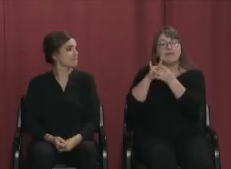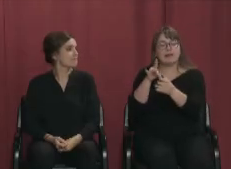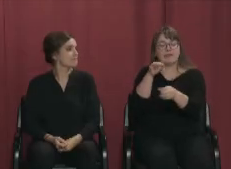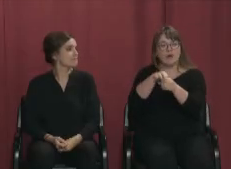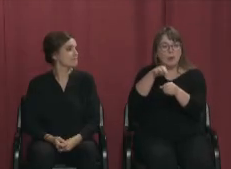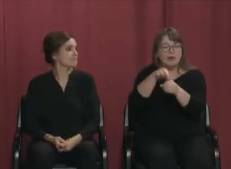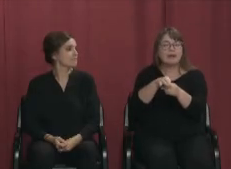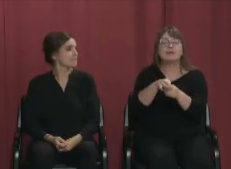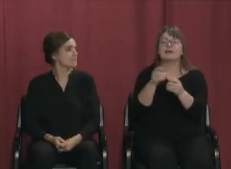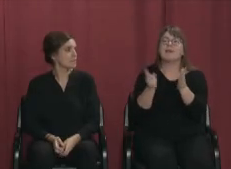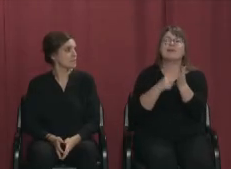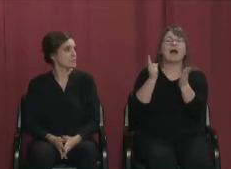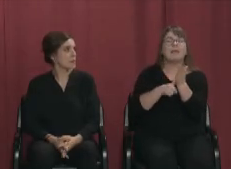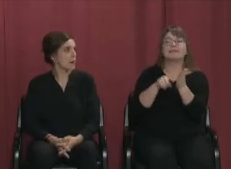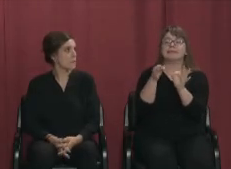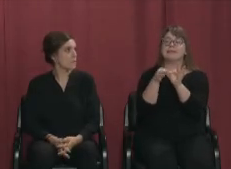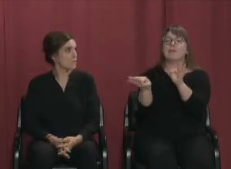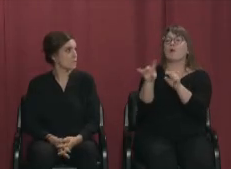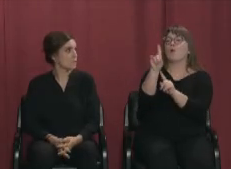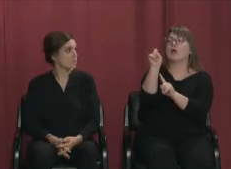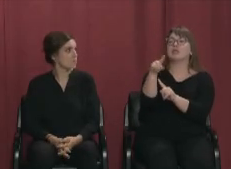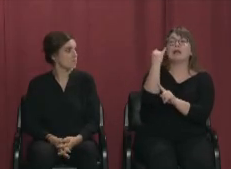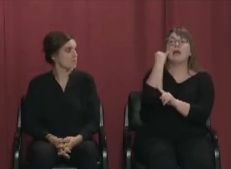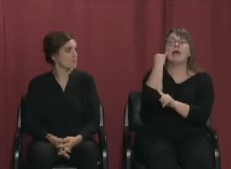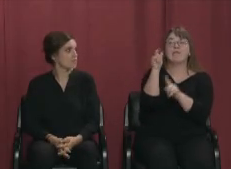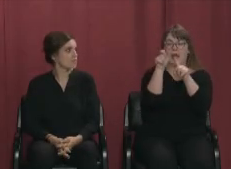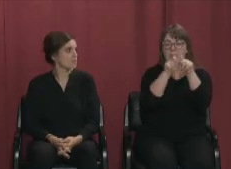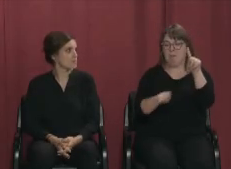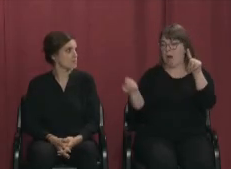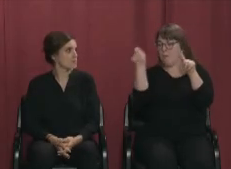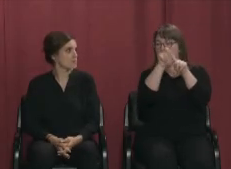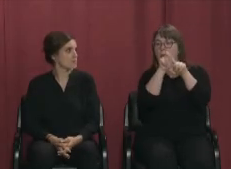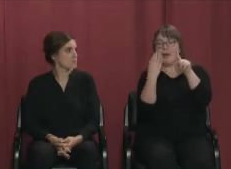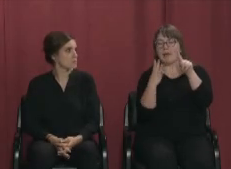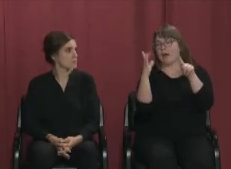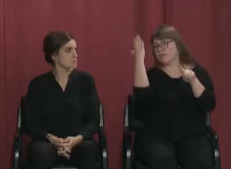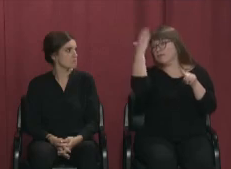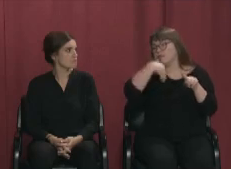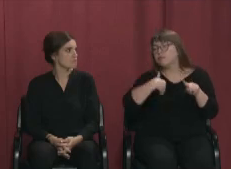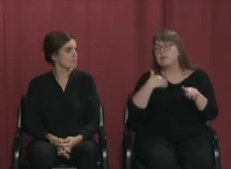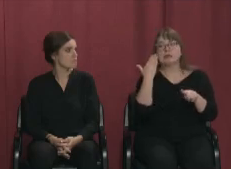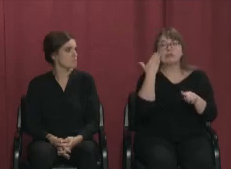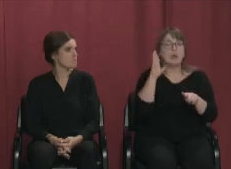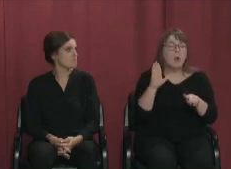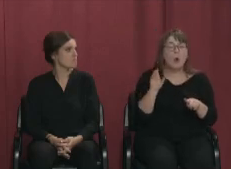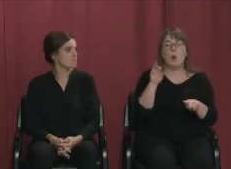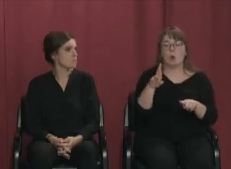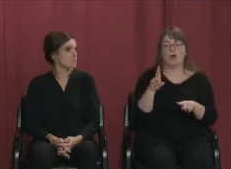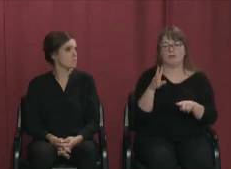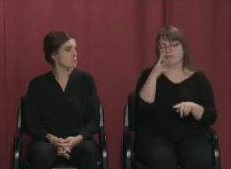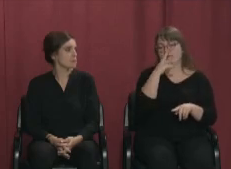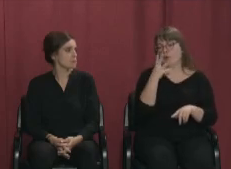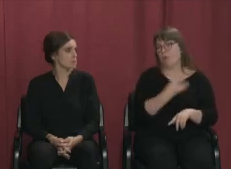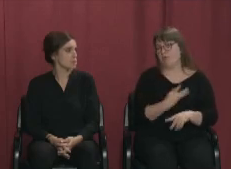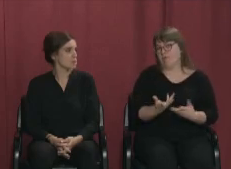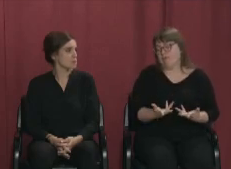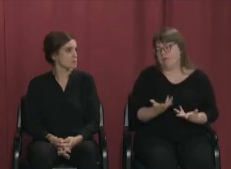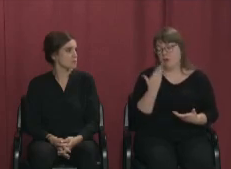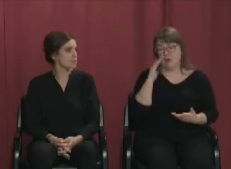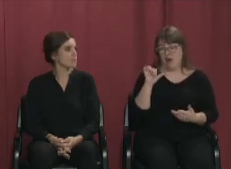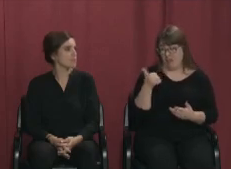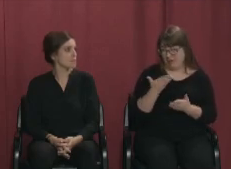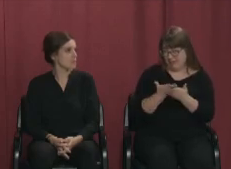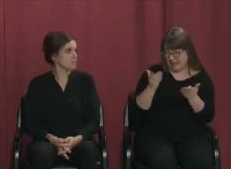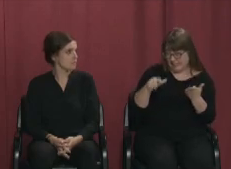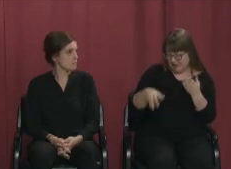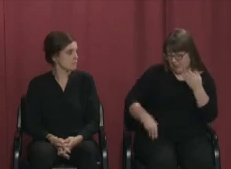don't fill in one of the bubbles, right? That they're like, oh, I don't know if I should or shouldn't. So is there anything else maybe that I've forgotten to ask,